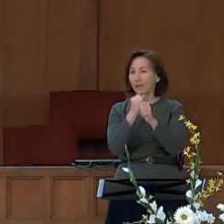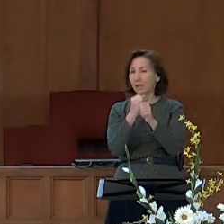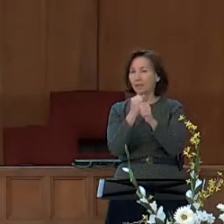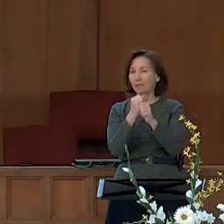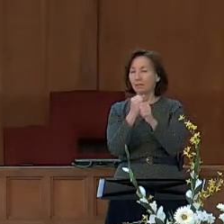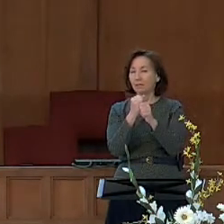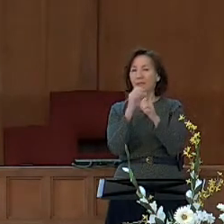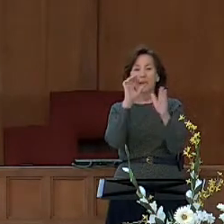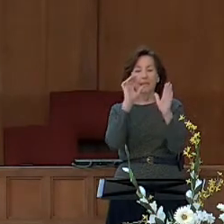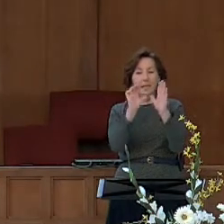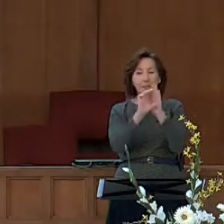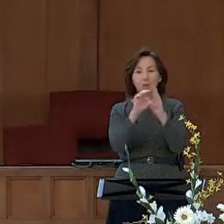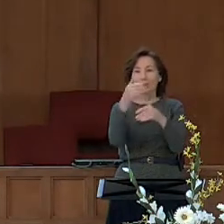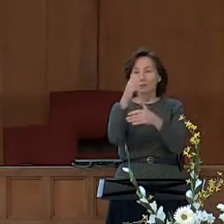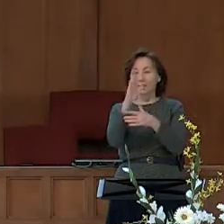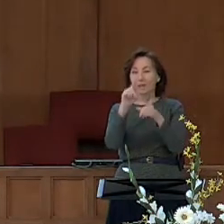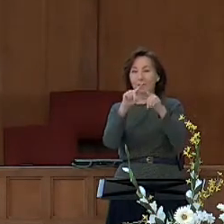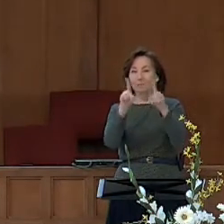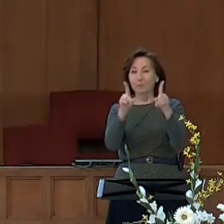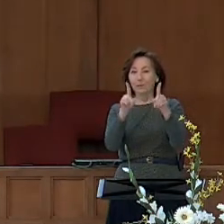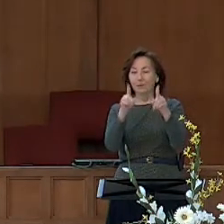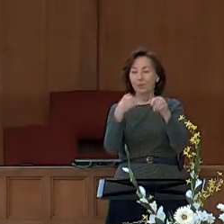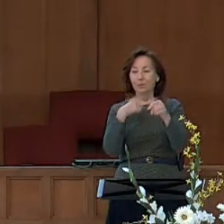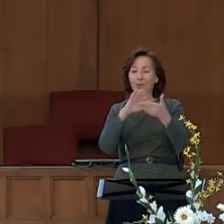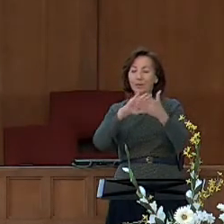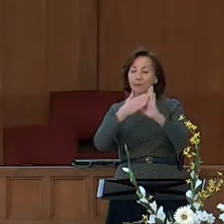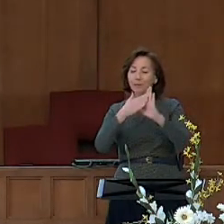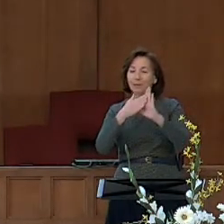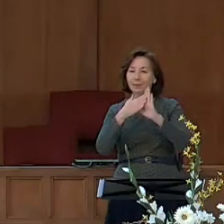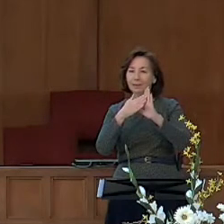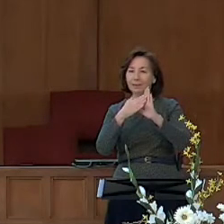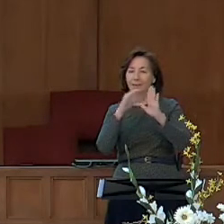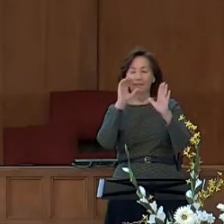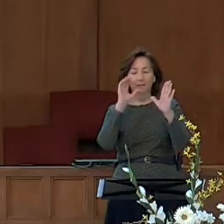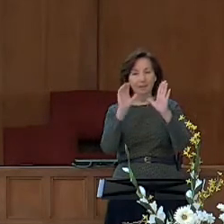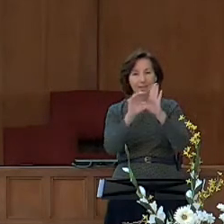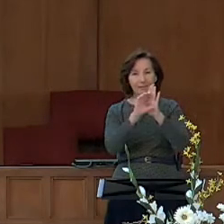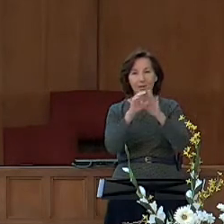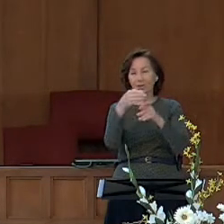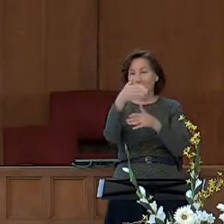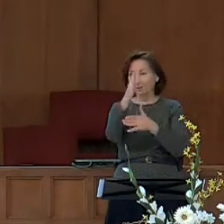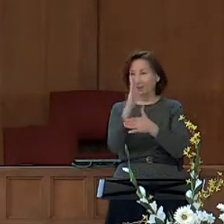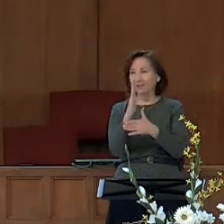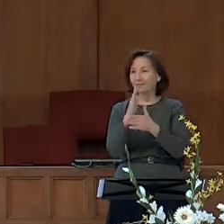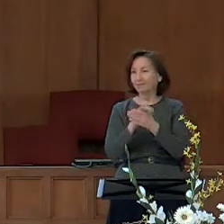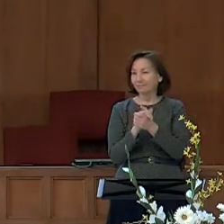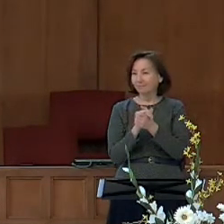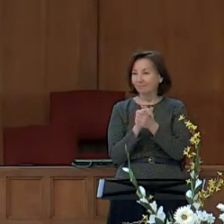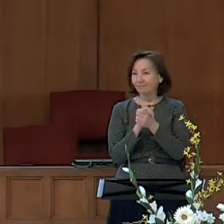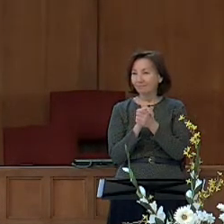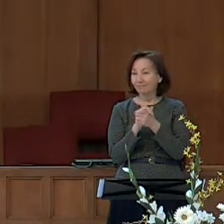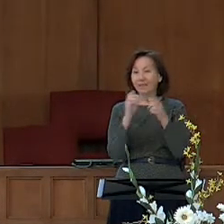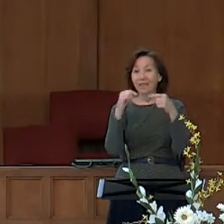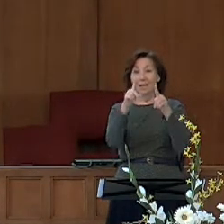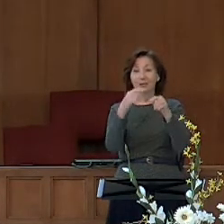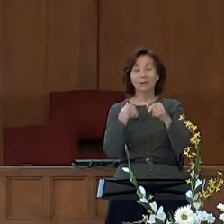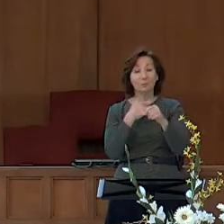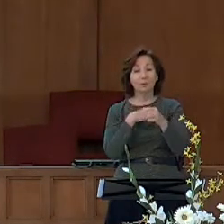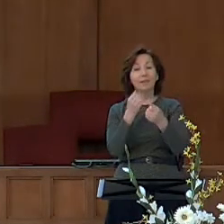God, but we are becoming the image of God as we love.